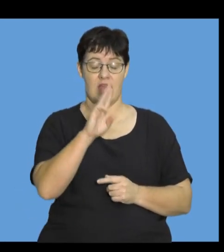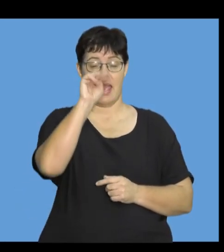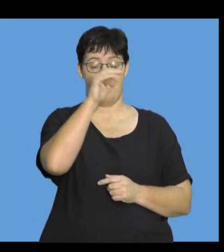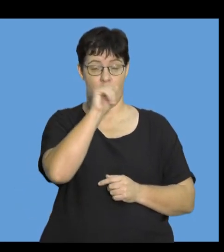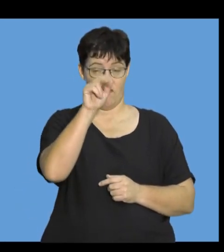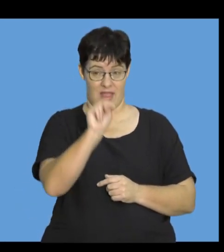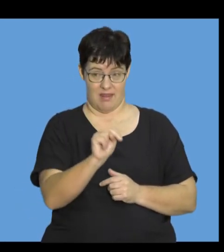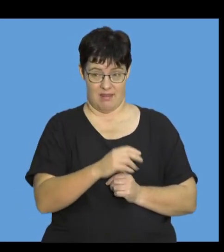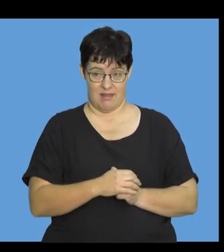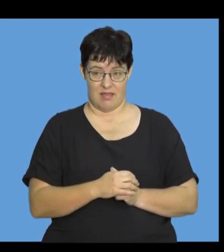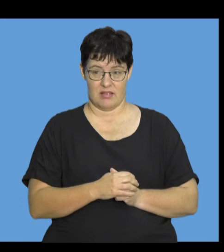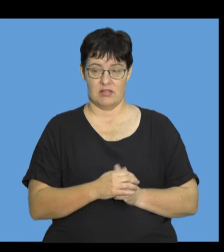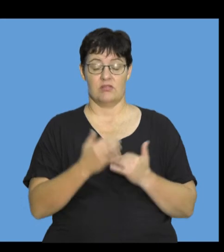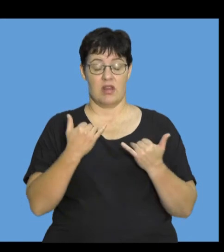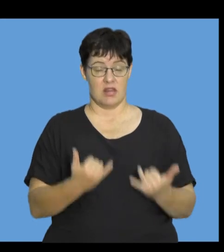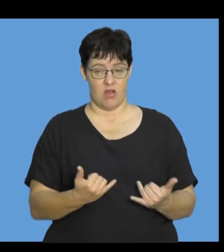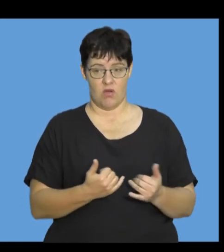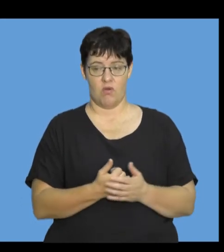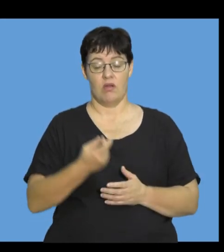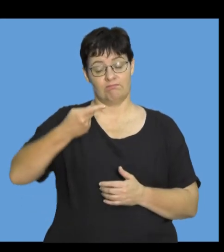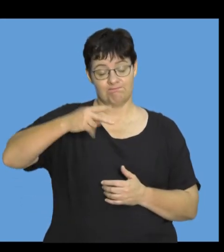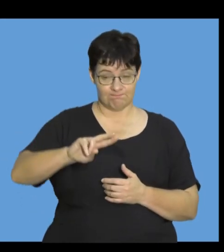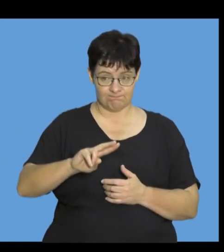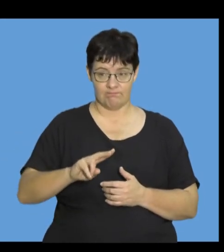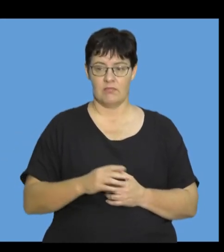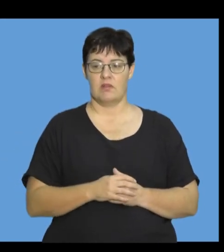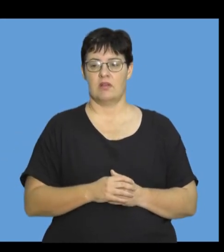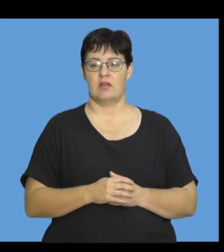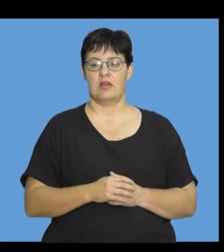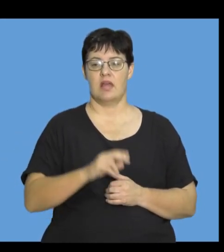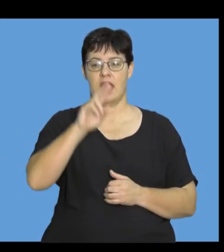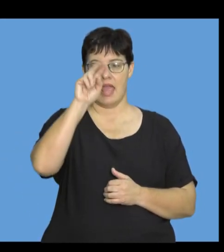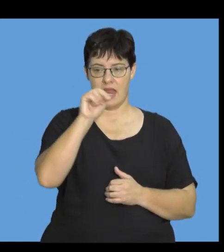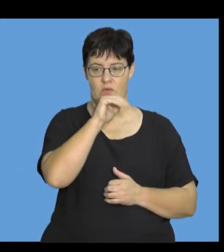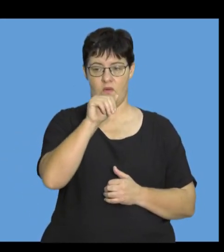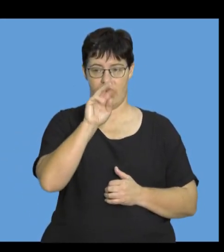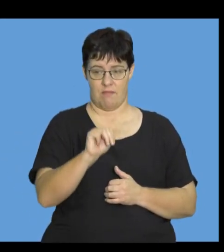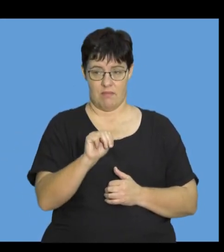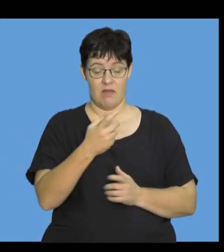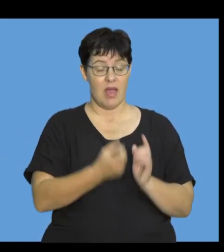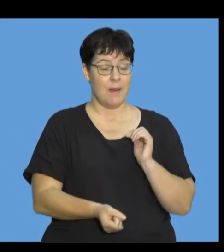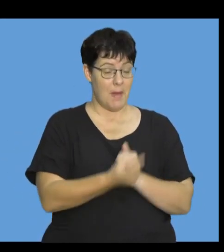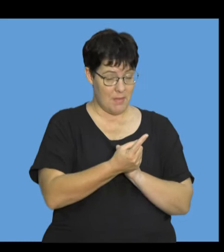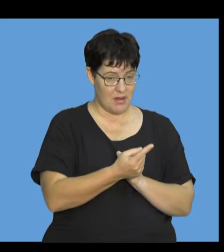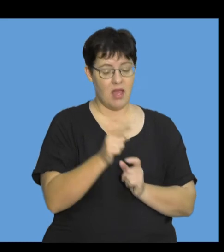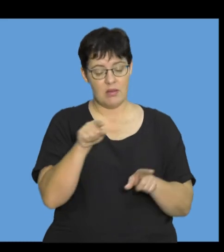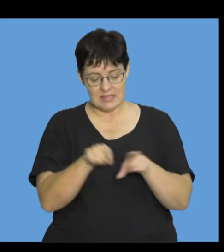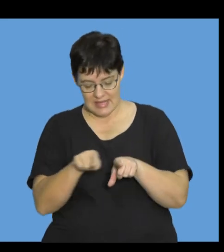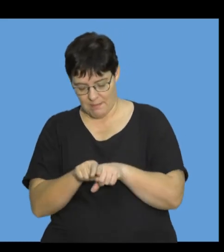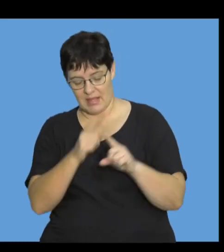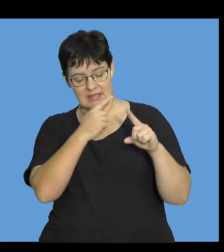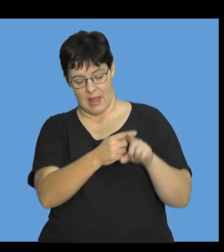m over n. So it means the reciprocal will be n over m, right? When you raise it, it's the same as